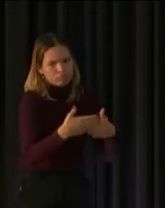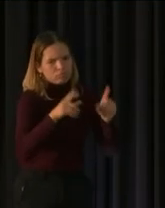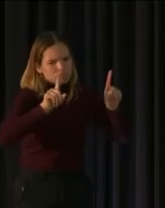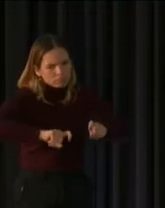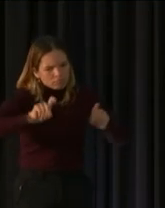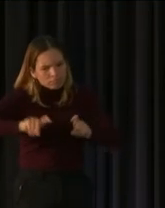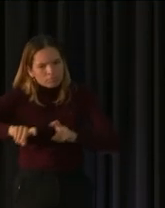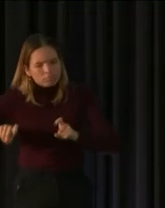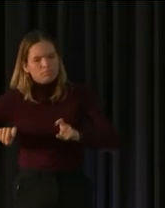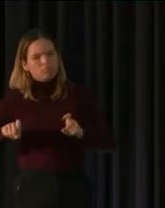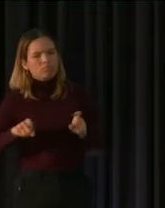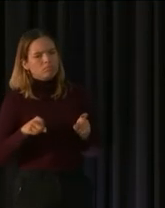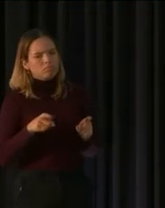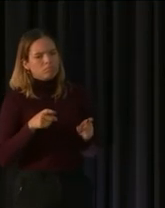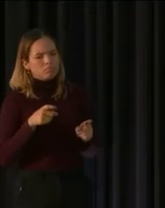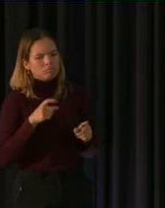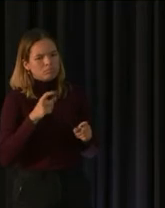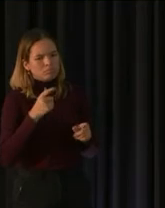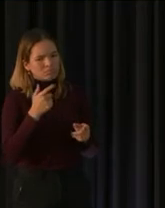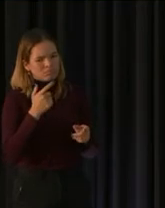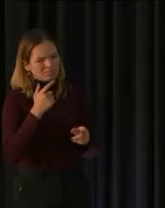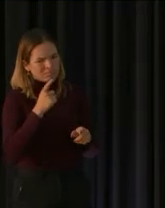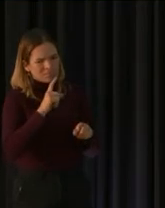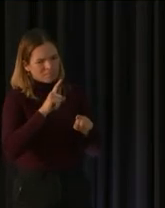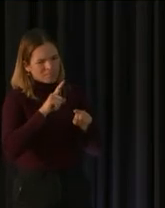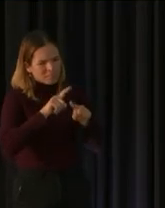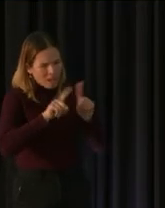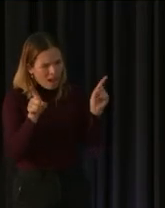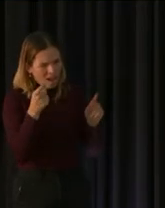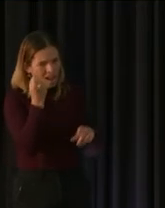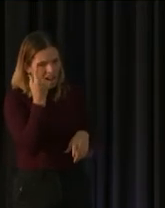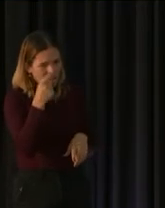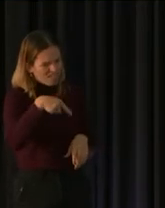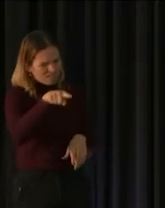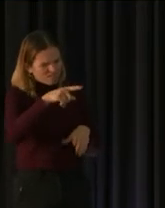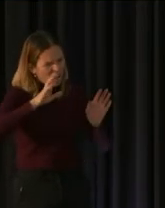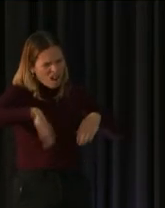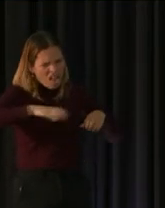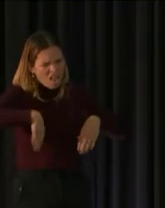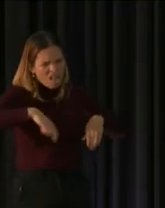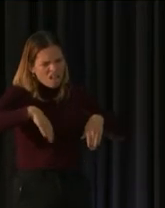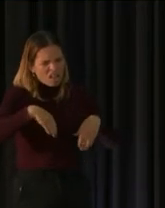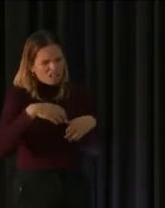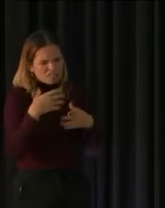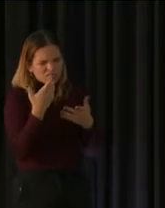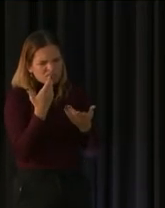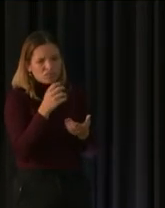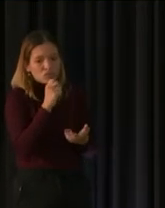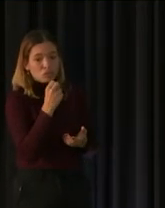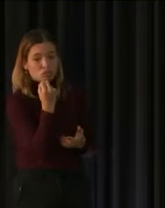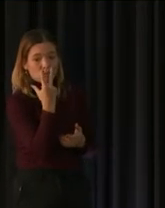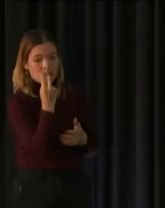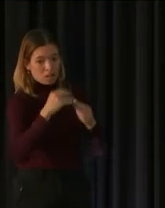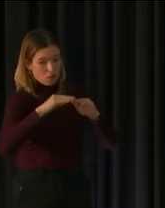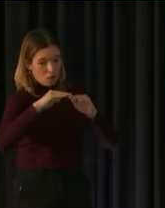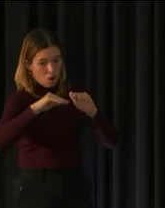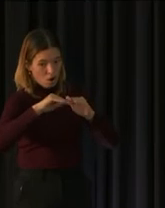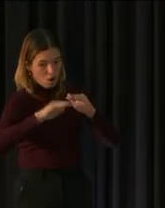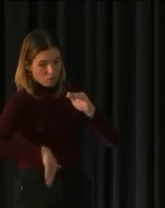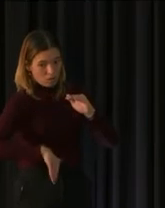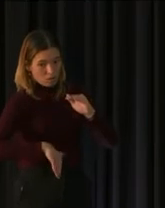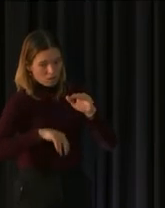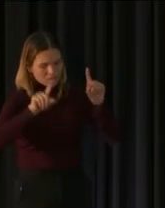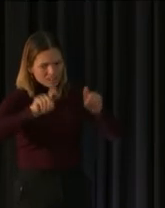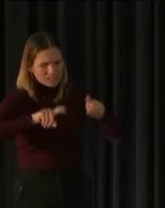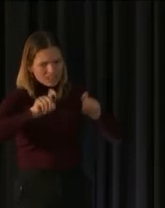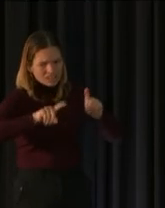those for kids under 12 especially. So really want to hear what you're planning for clinics for kids under 12 so